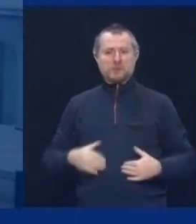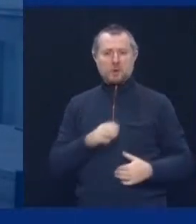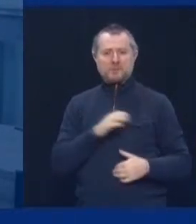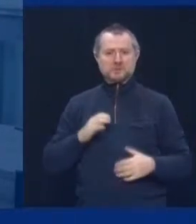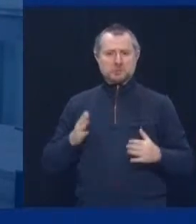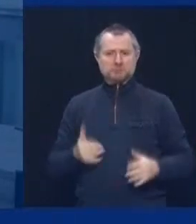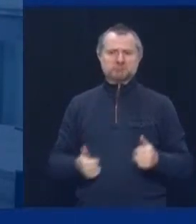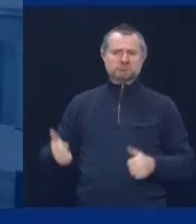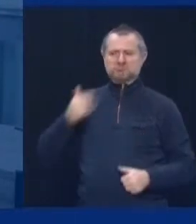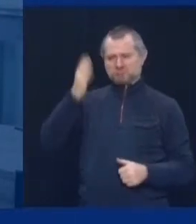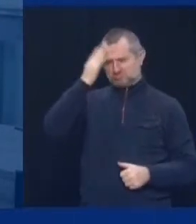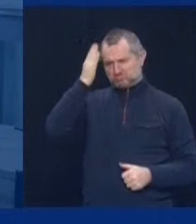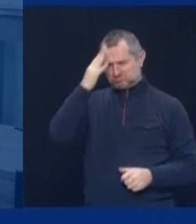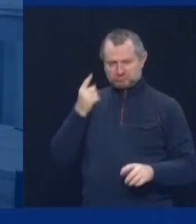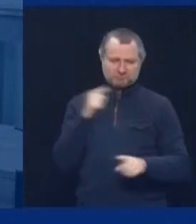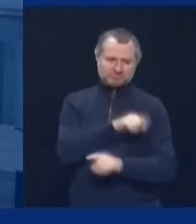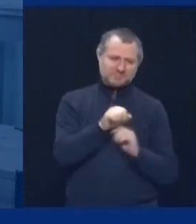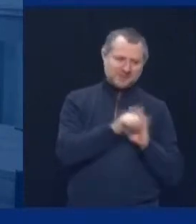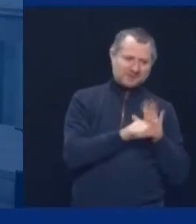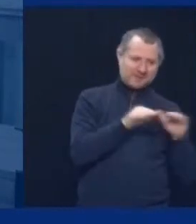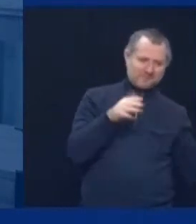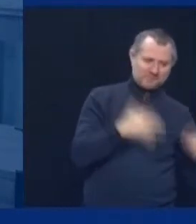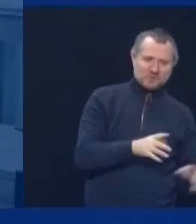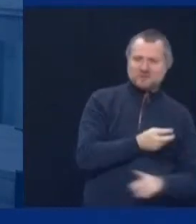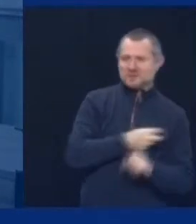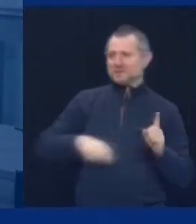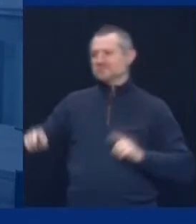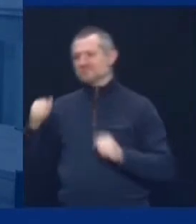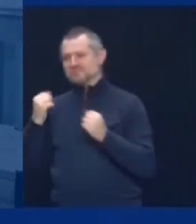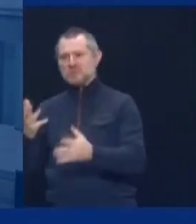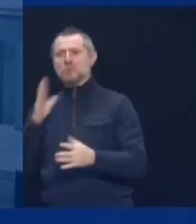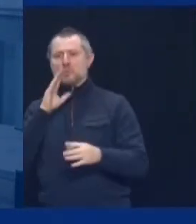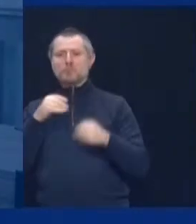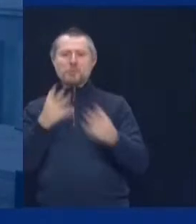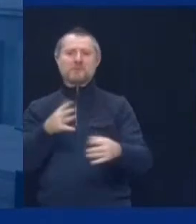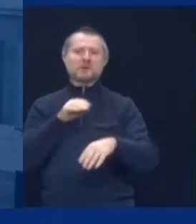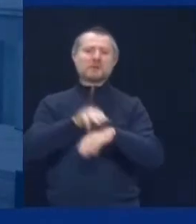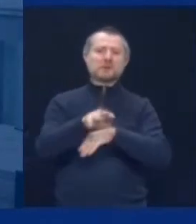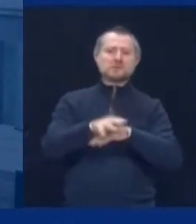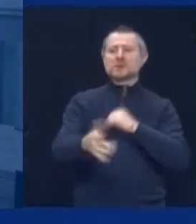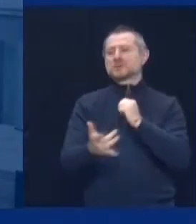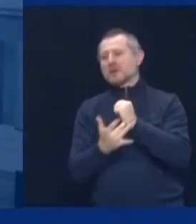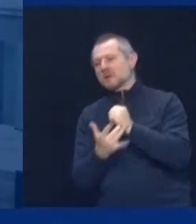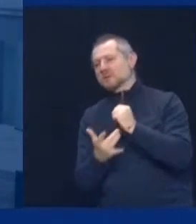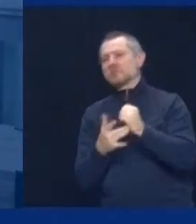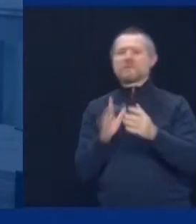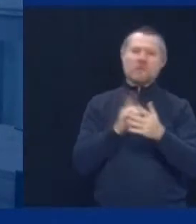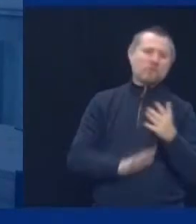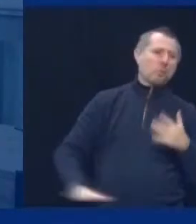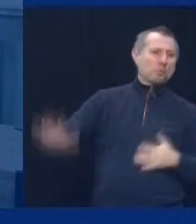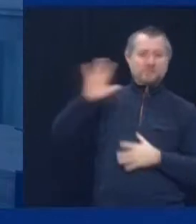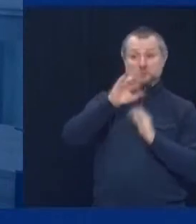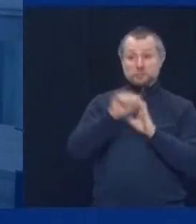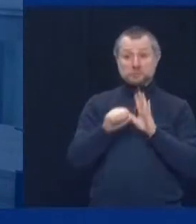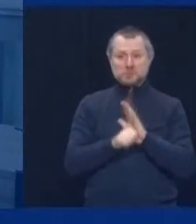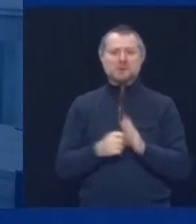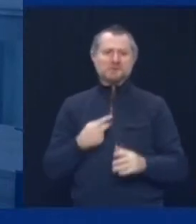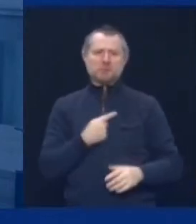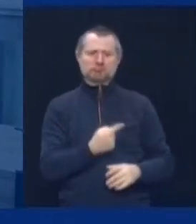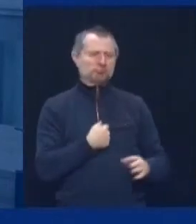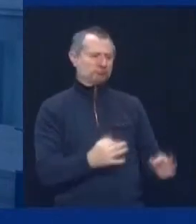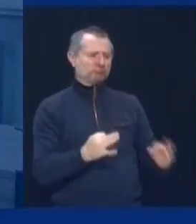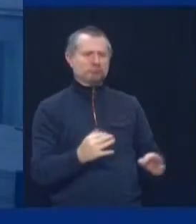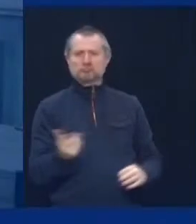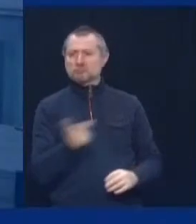technical assistance statewide, and we appreciate that. Also, I